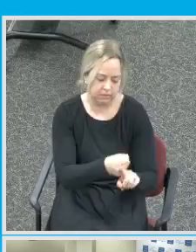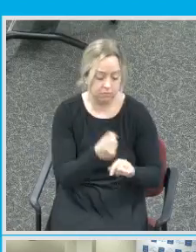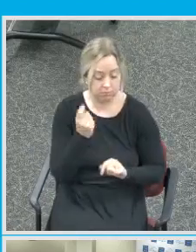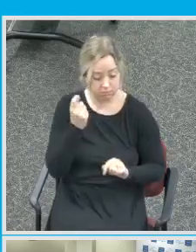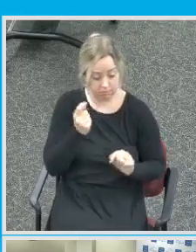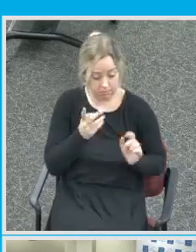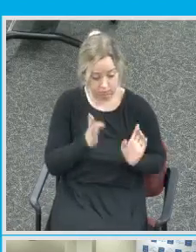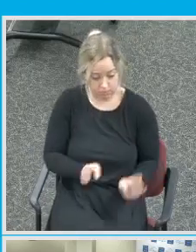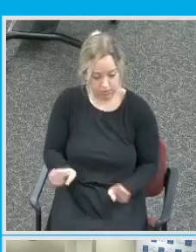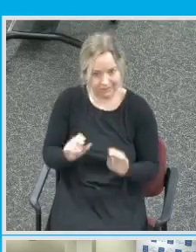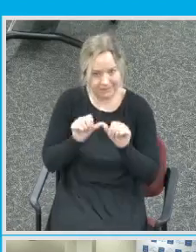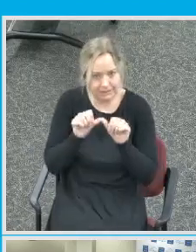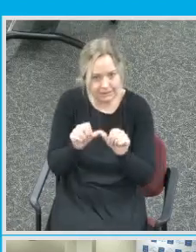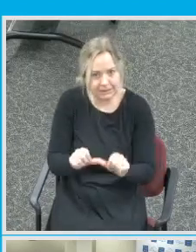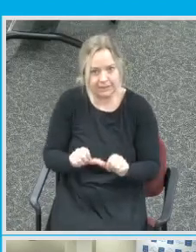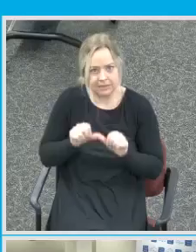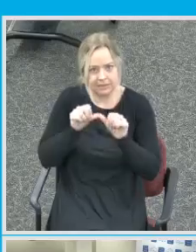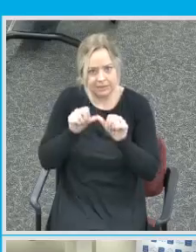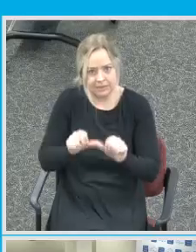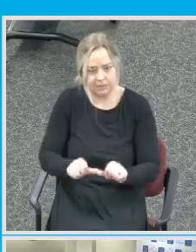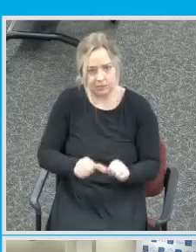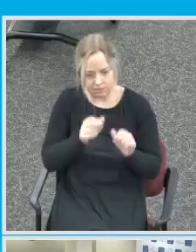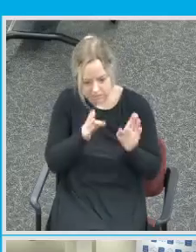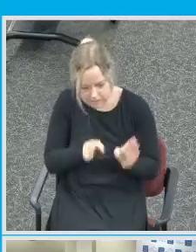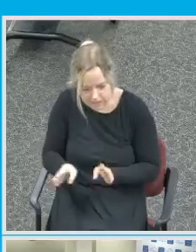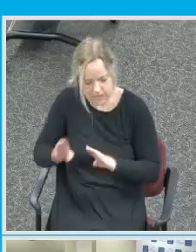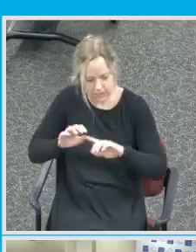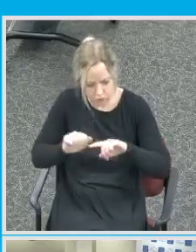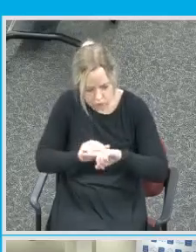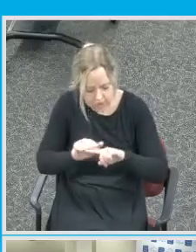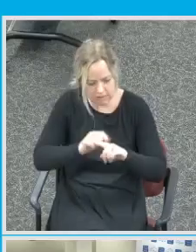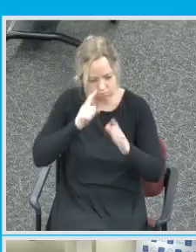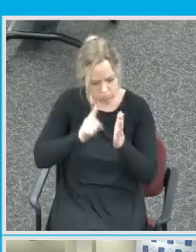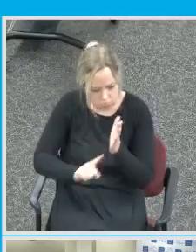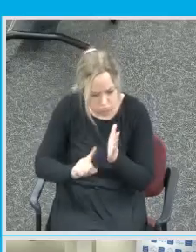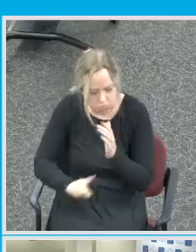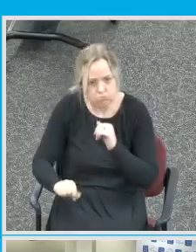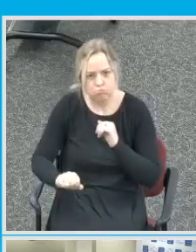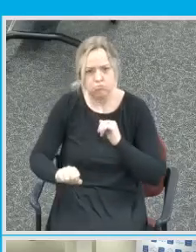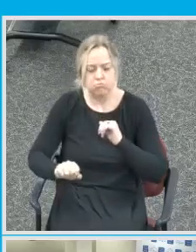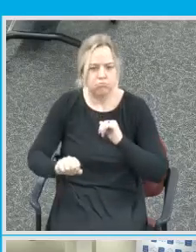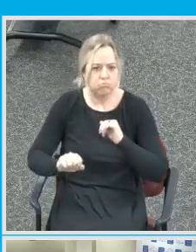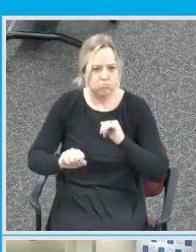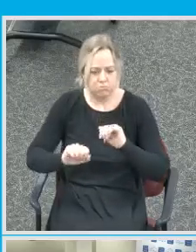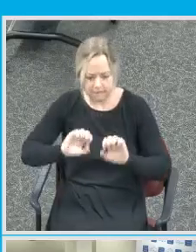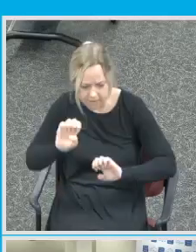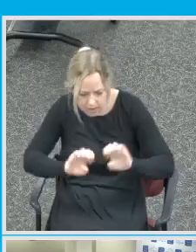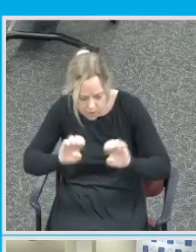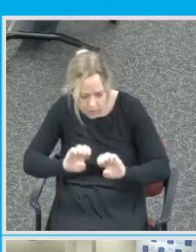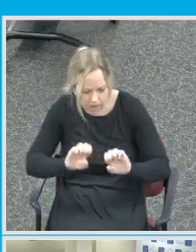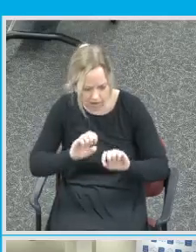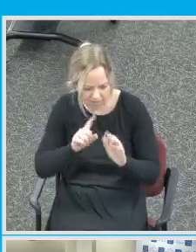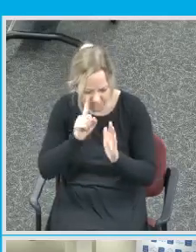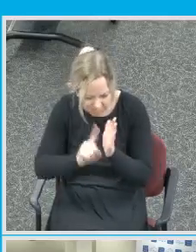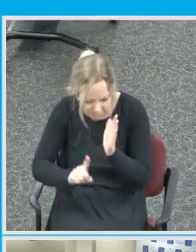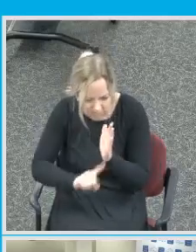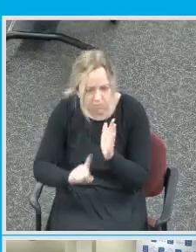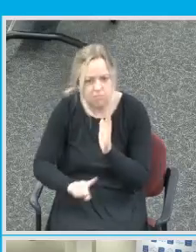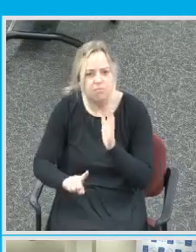is a continuous cycle of planning, organizing, training, equipping, exercising, evaluating, and taking